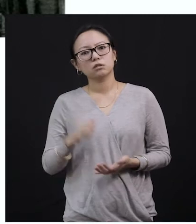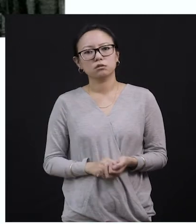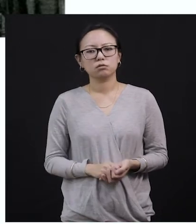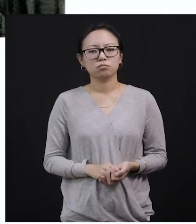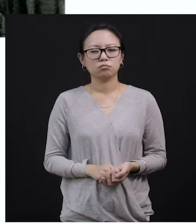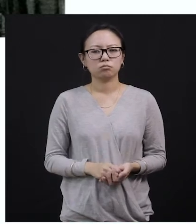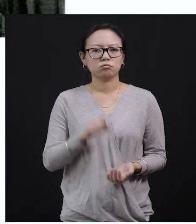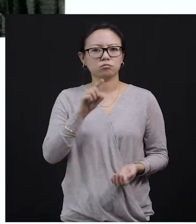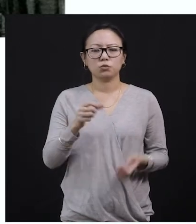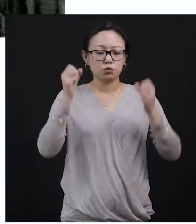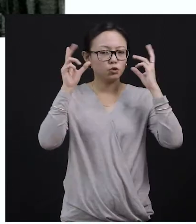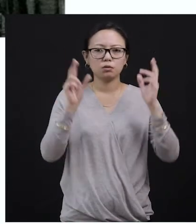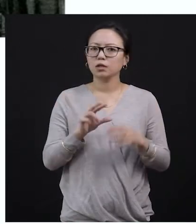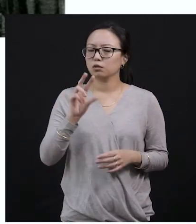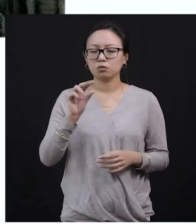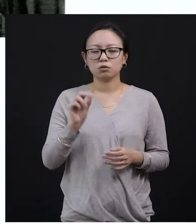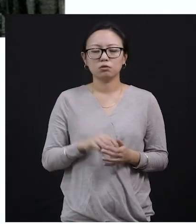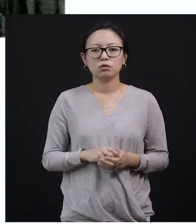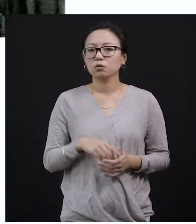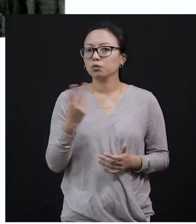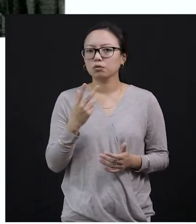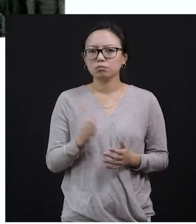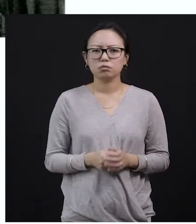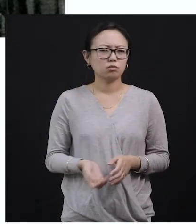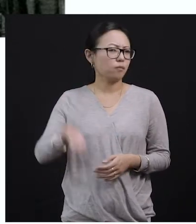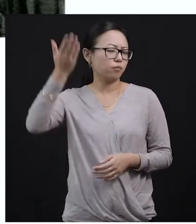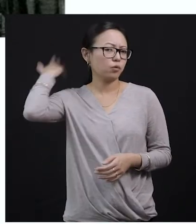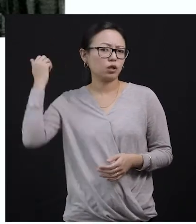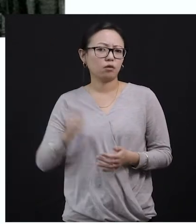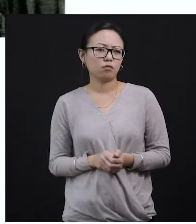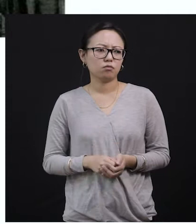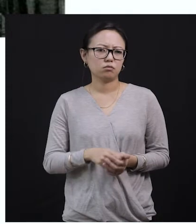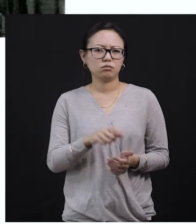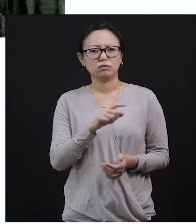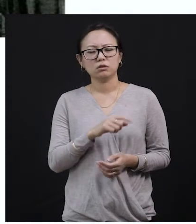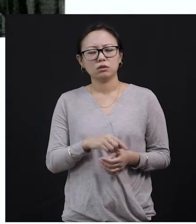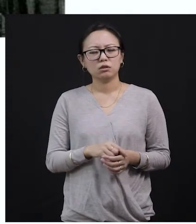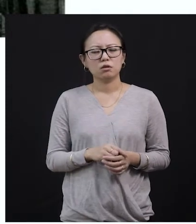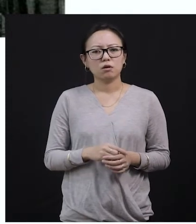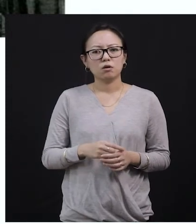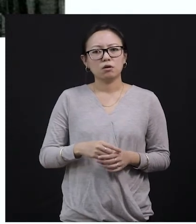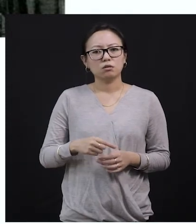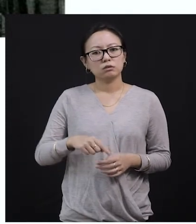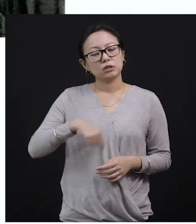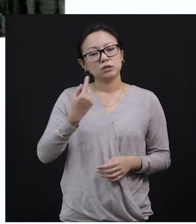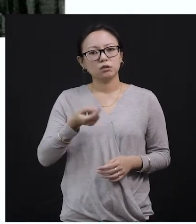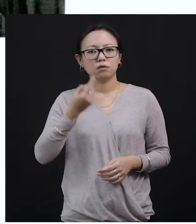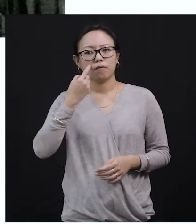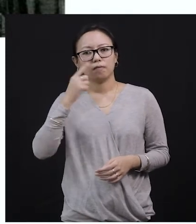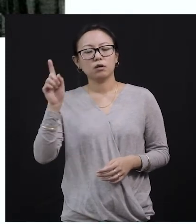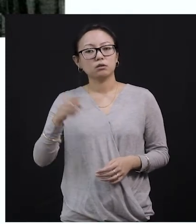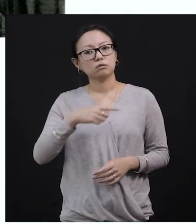later chapters or in other classes, you're also going to learn about many kings and queens. And you'll